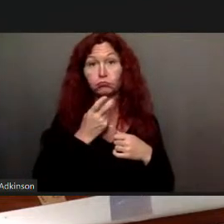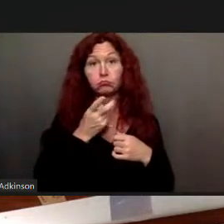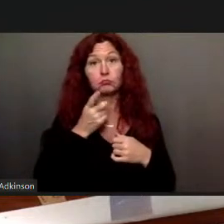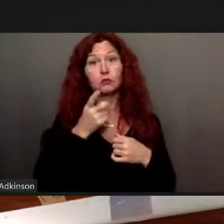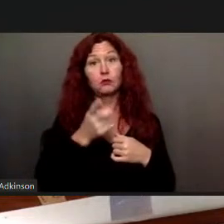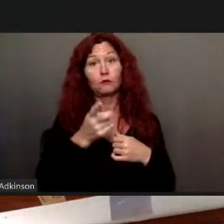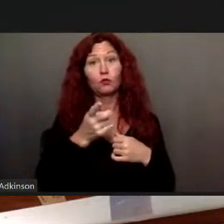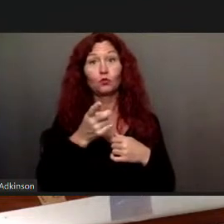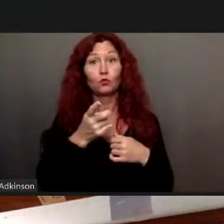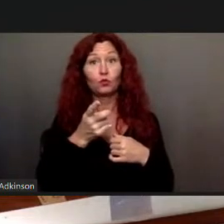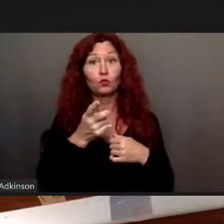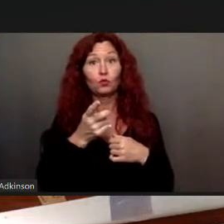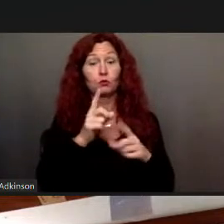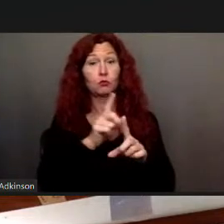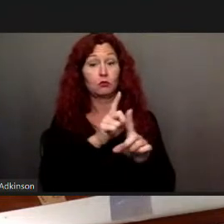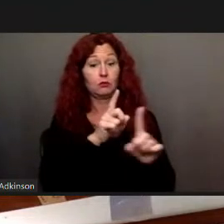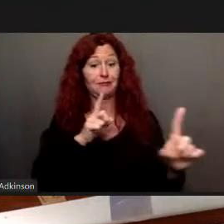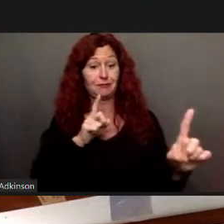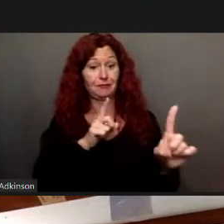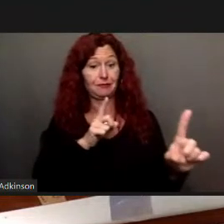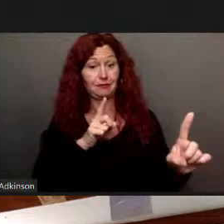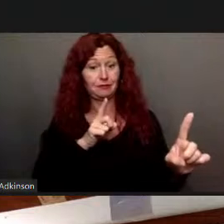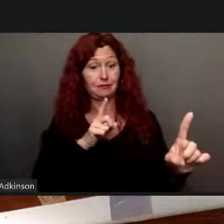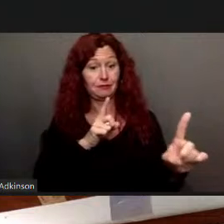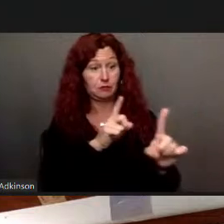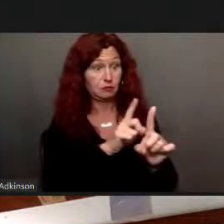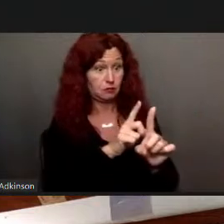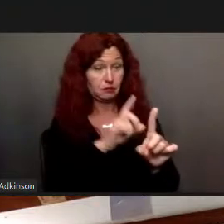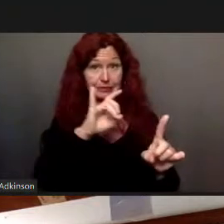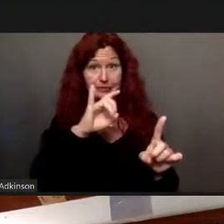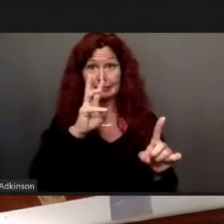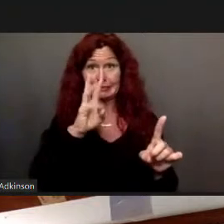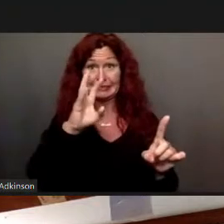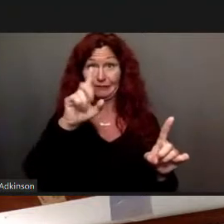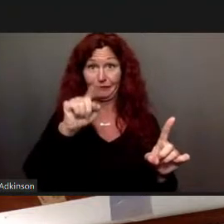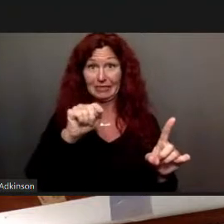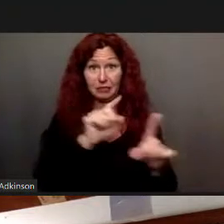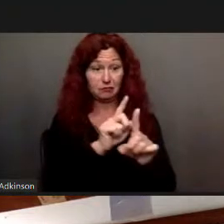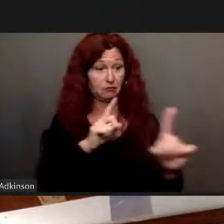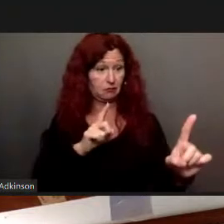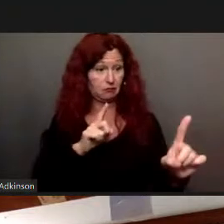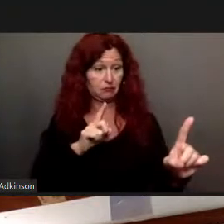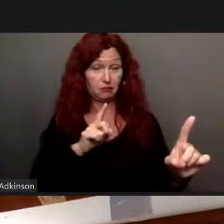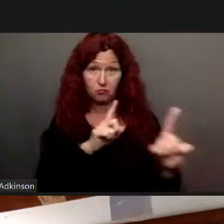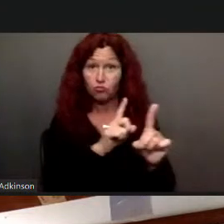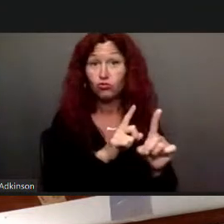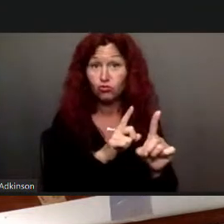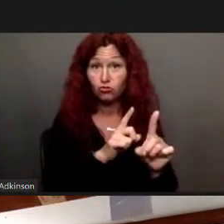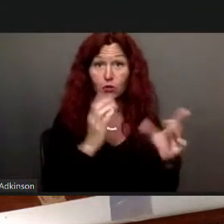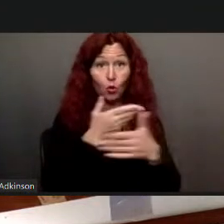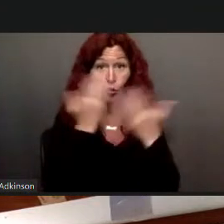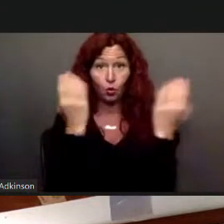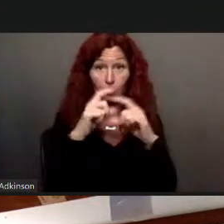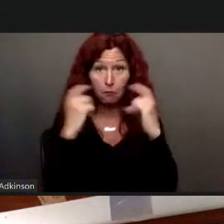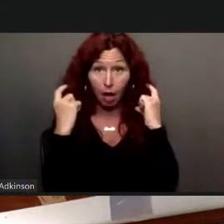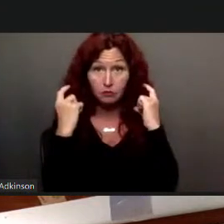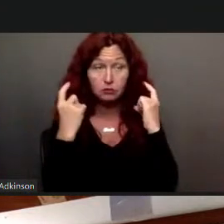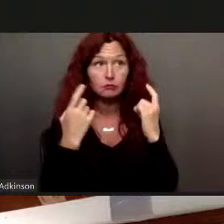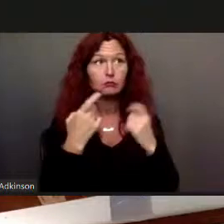if you're within 6 feet of somebody and you're not wearing a mask, you're actually in violation of an order. And it's a second degree misdemeanor. You can be fined